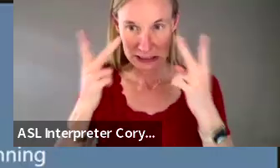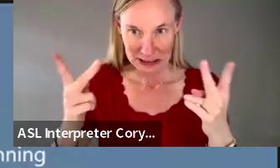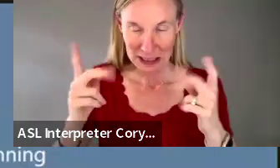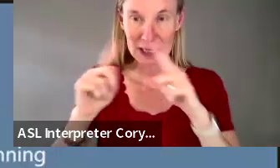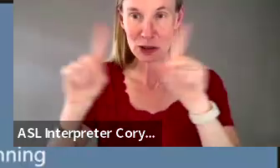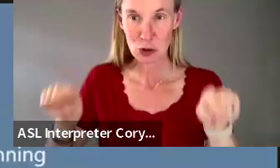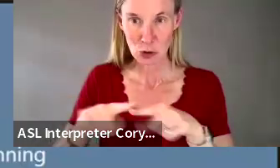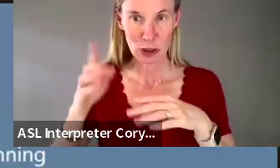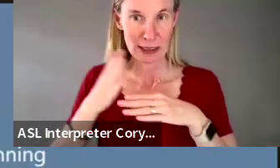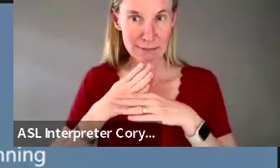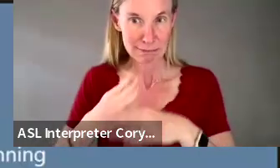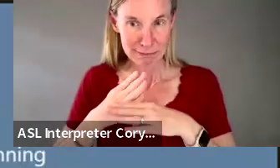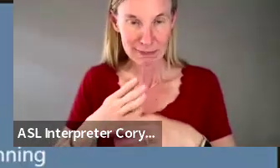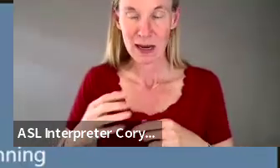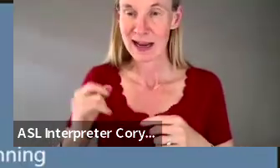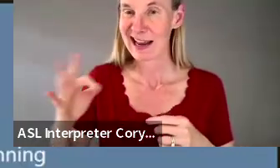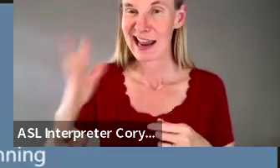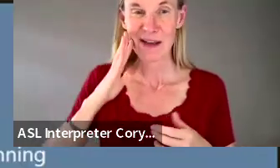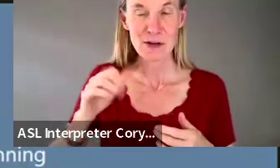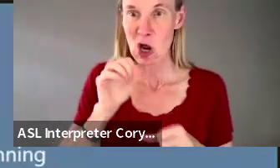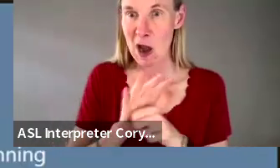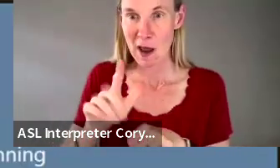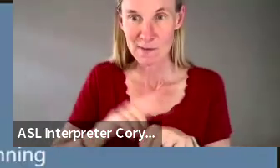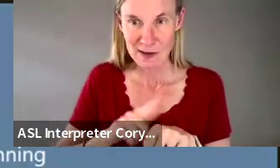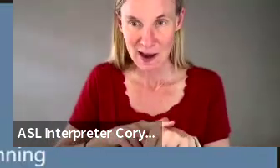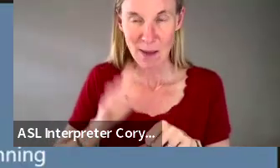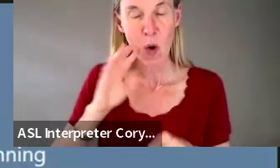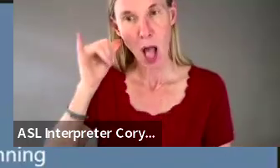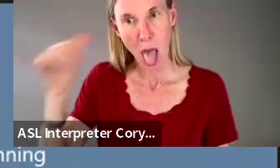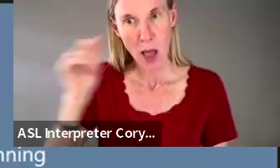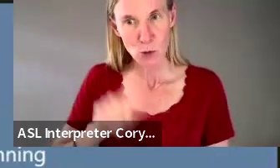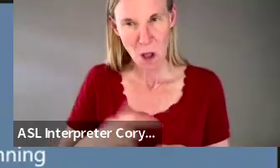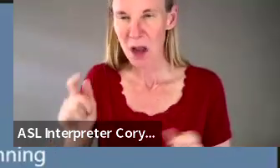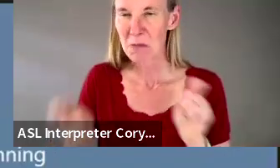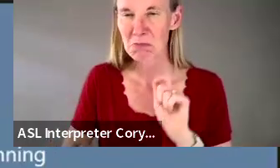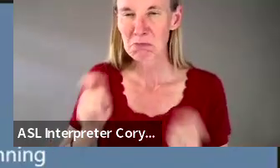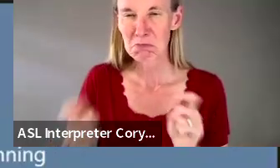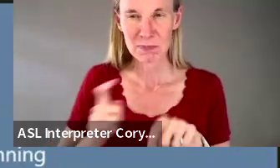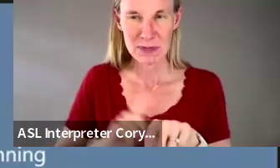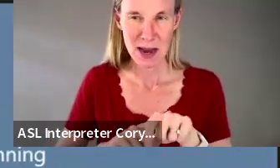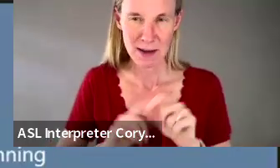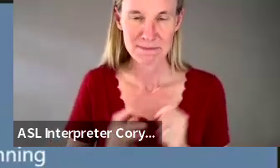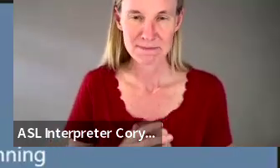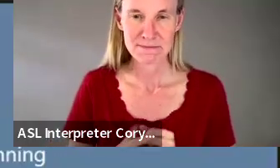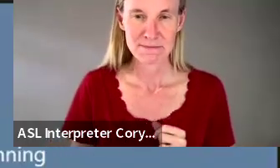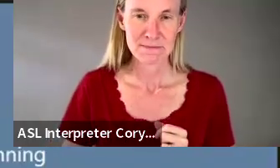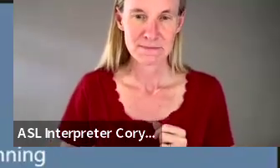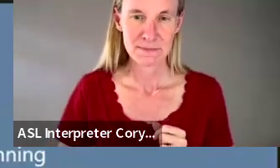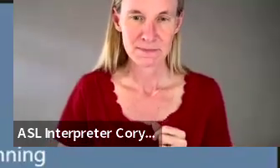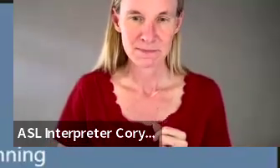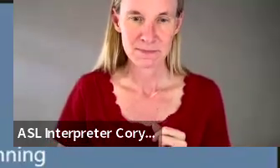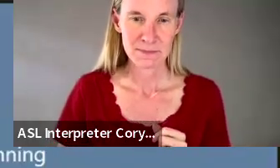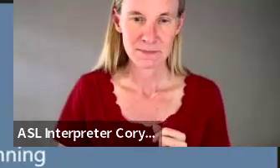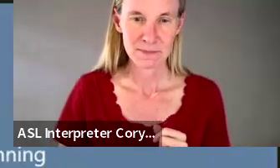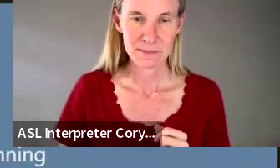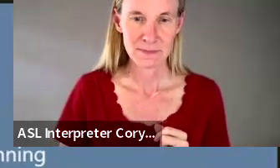the time frame is too short or too long, the settings may be changed appropriately. The audible